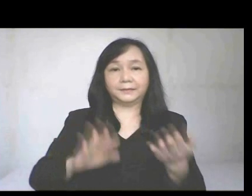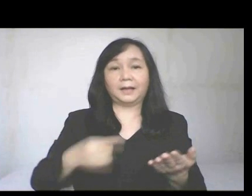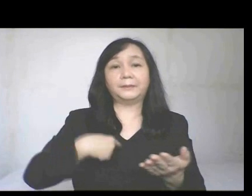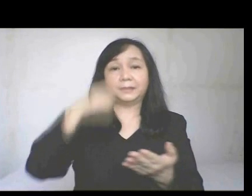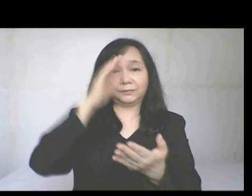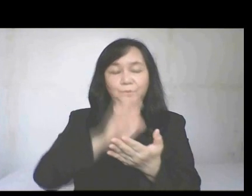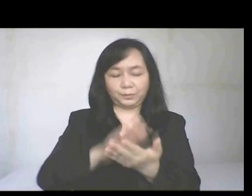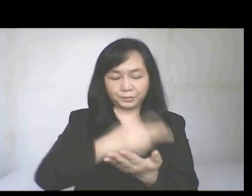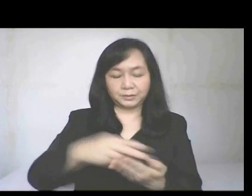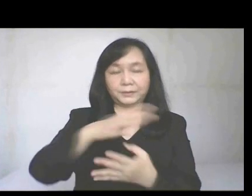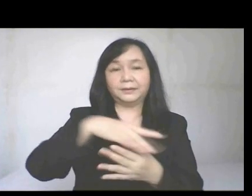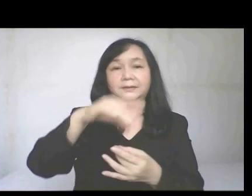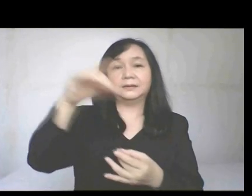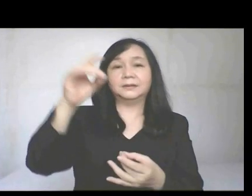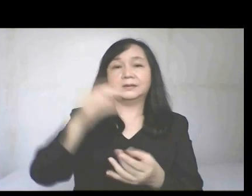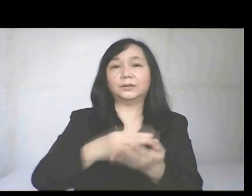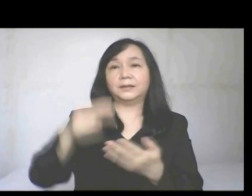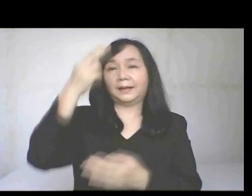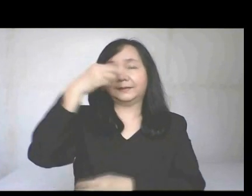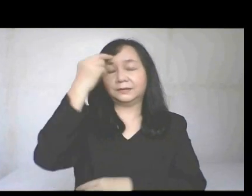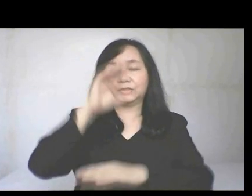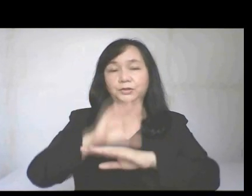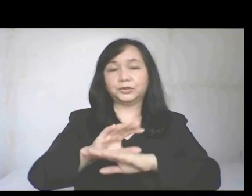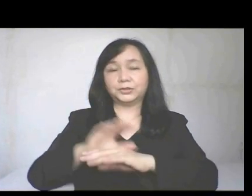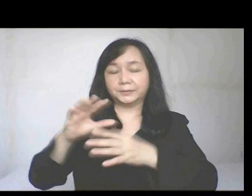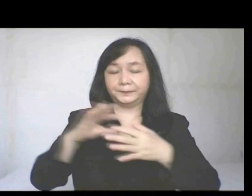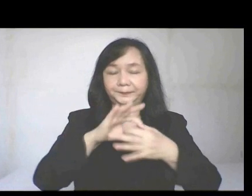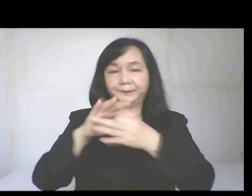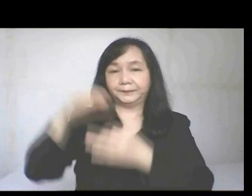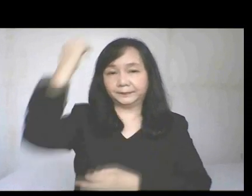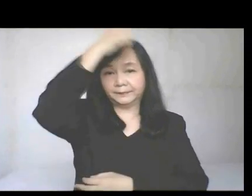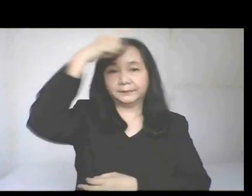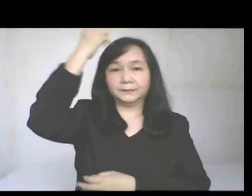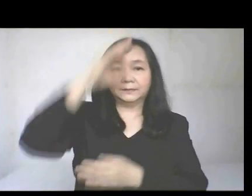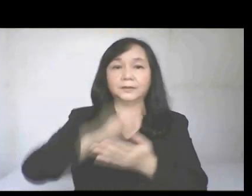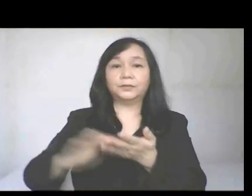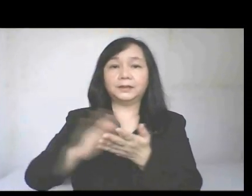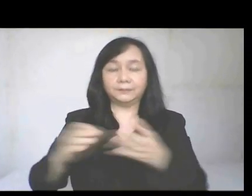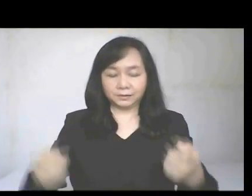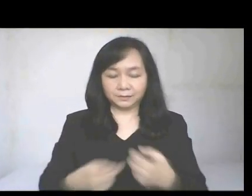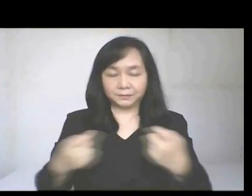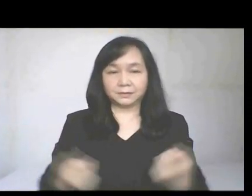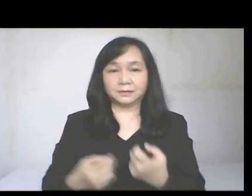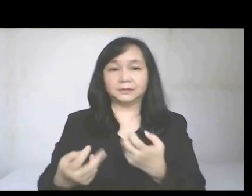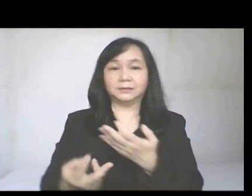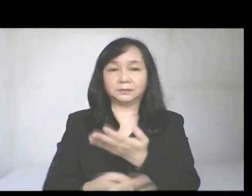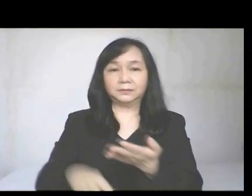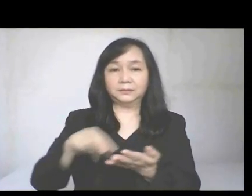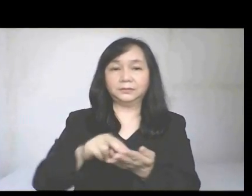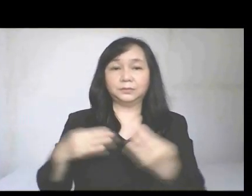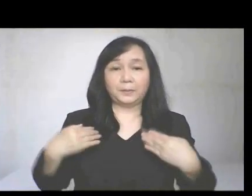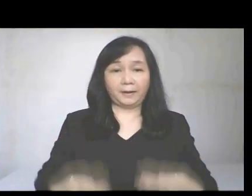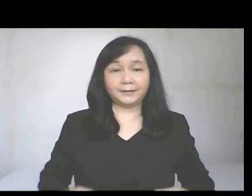the dead. I believe in the Holy Spirit, the Holy Catholic Church, the communion of saints, the forgiveness of sins,